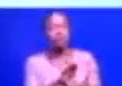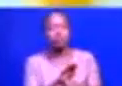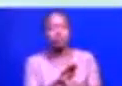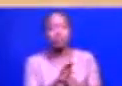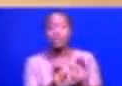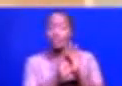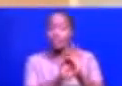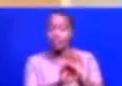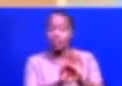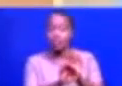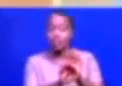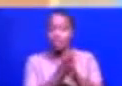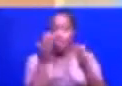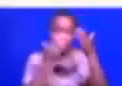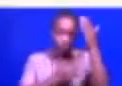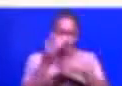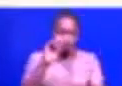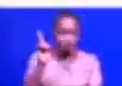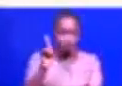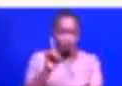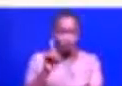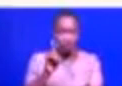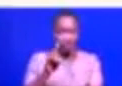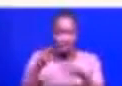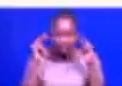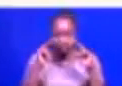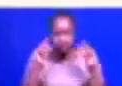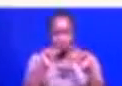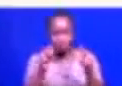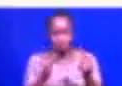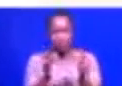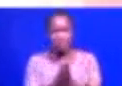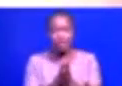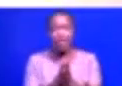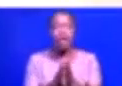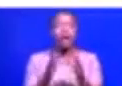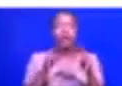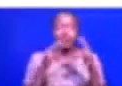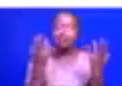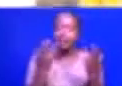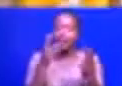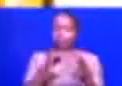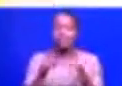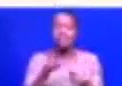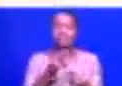for example, even the University of Nairobi terrorists, they've got a crazy name in